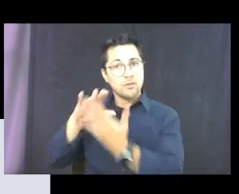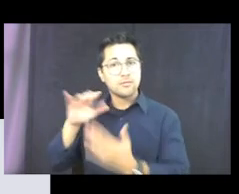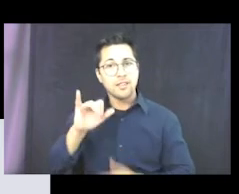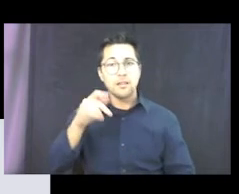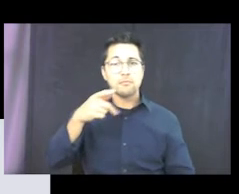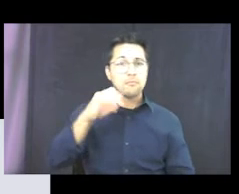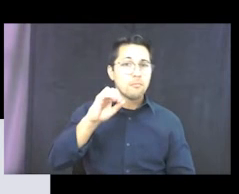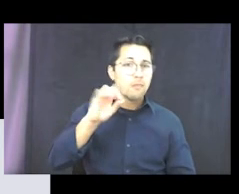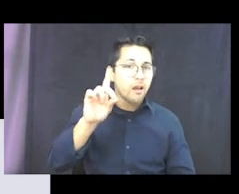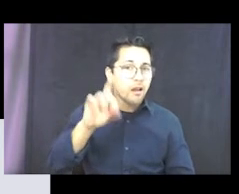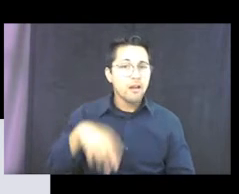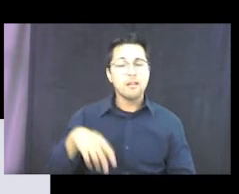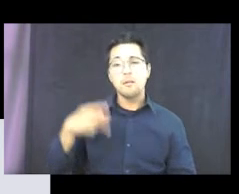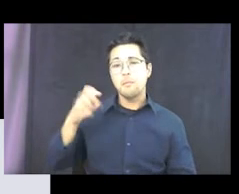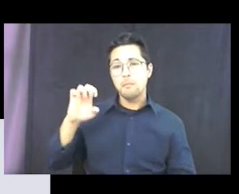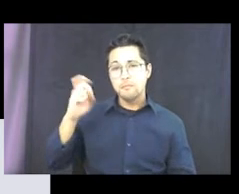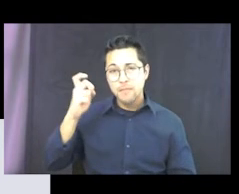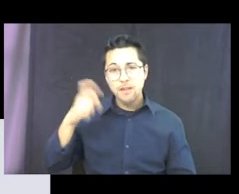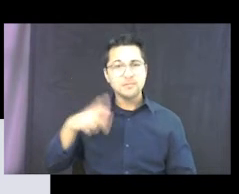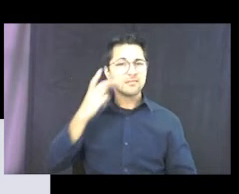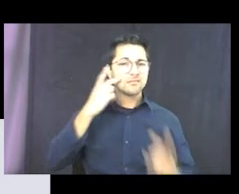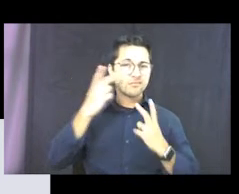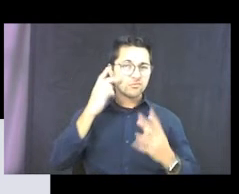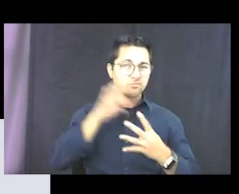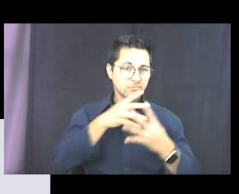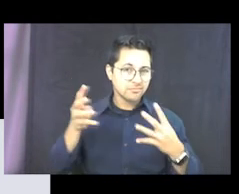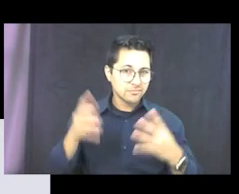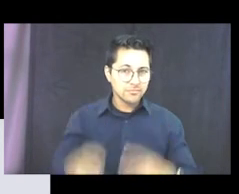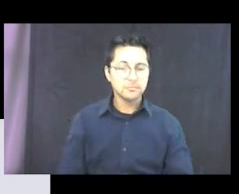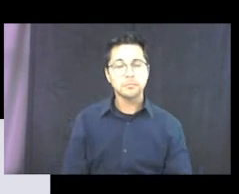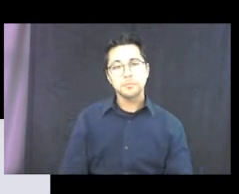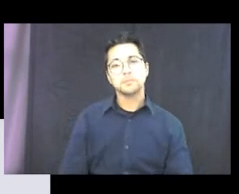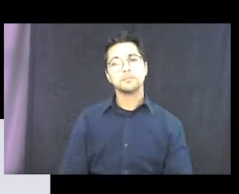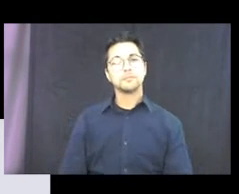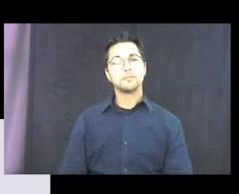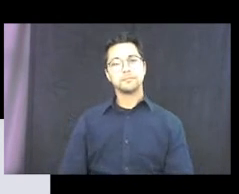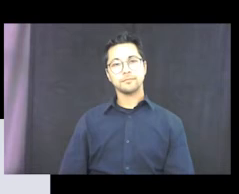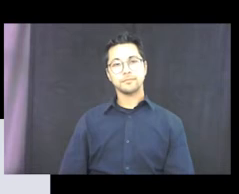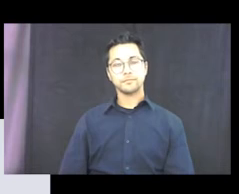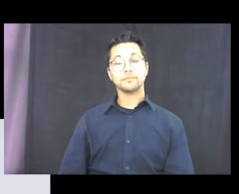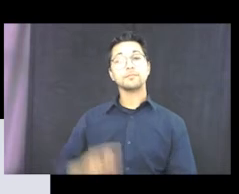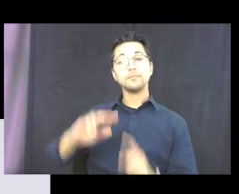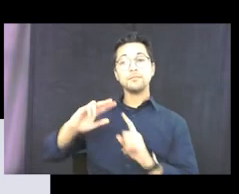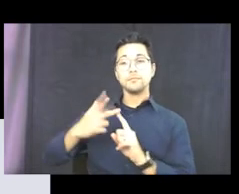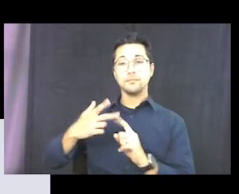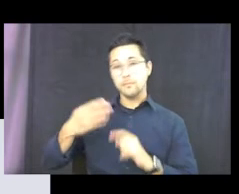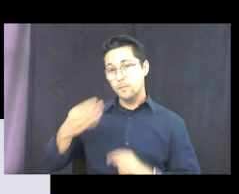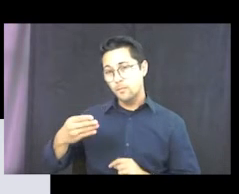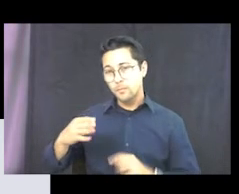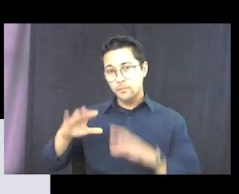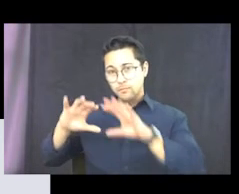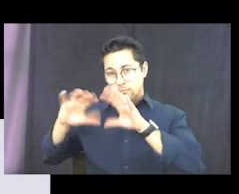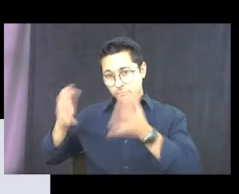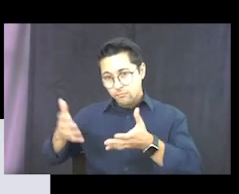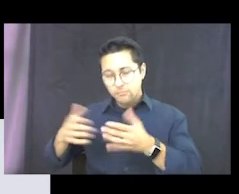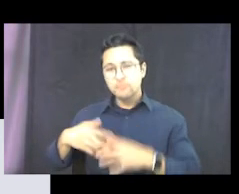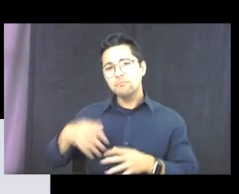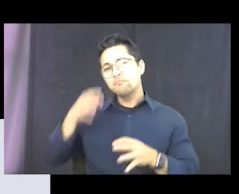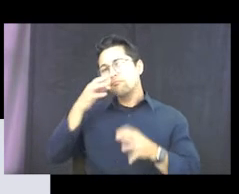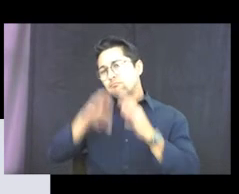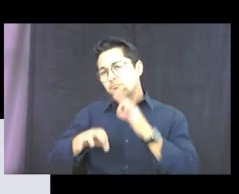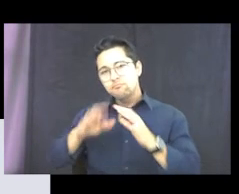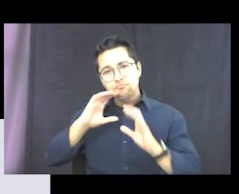Pod, Hex, and Visual Schedules. Our third blue section is simple